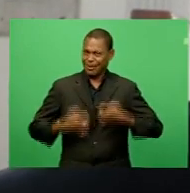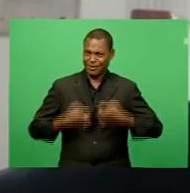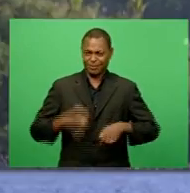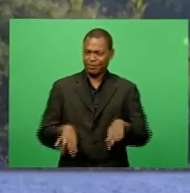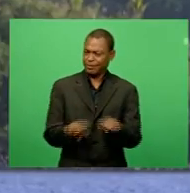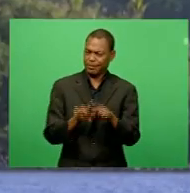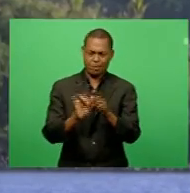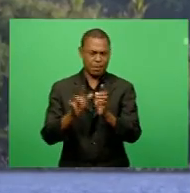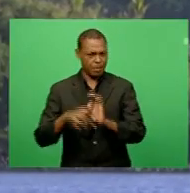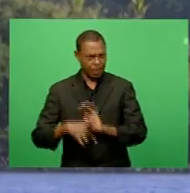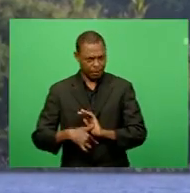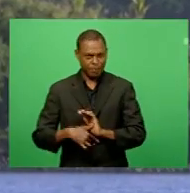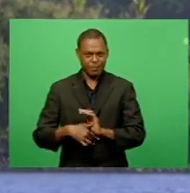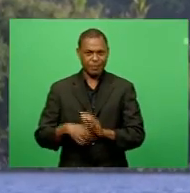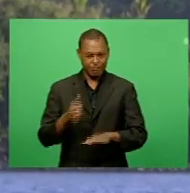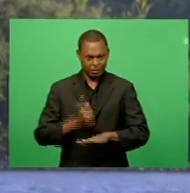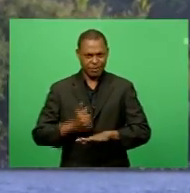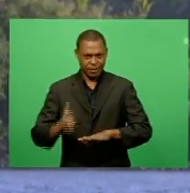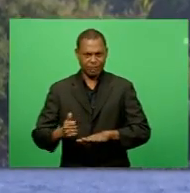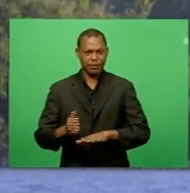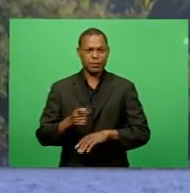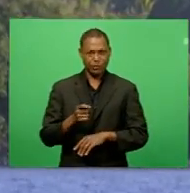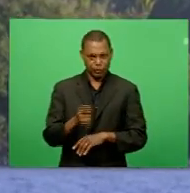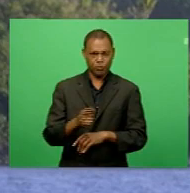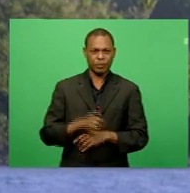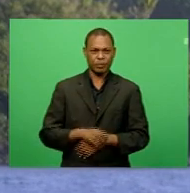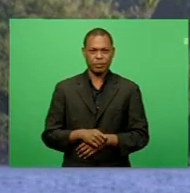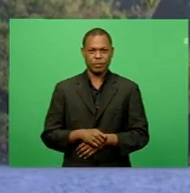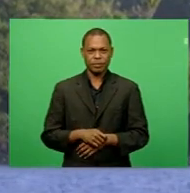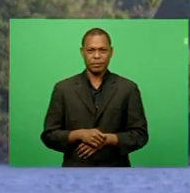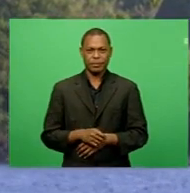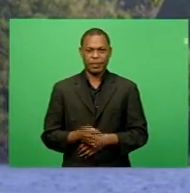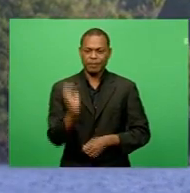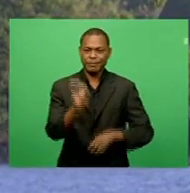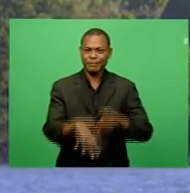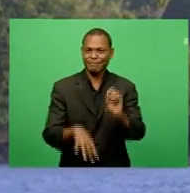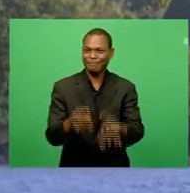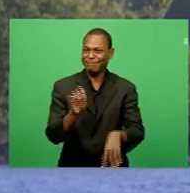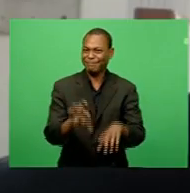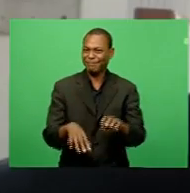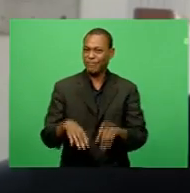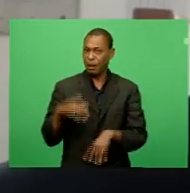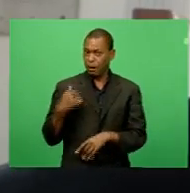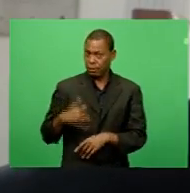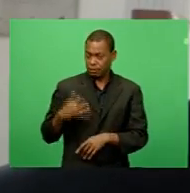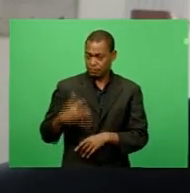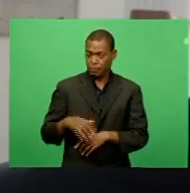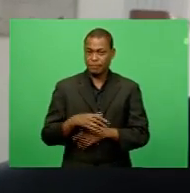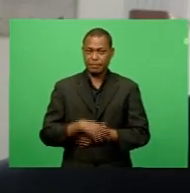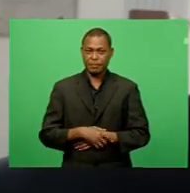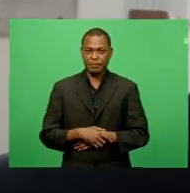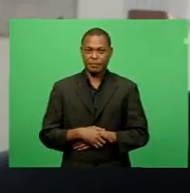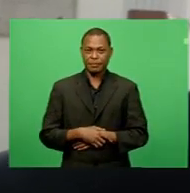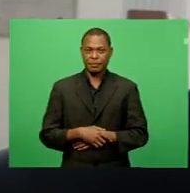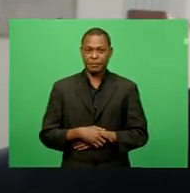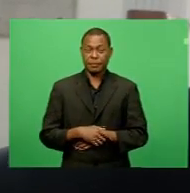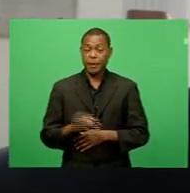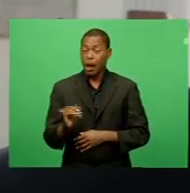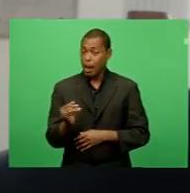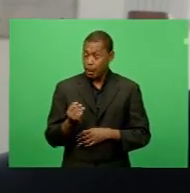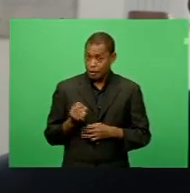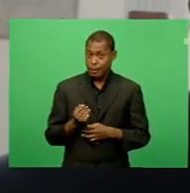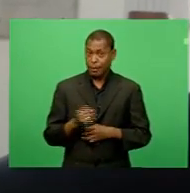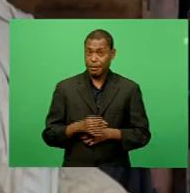are very excited that we are contributing to the improvement of their livelihood, their income,